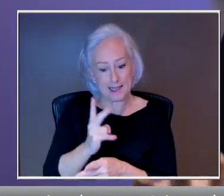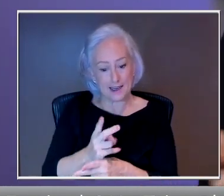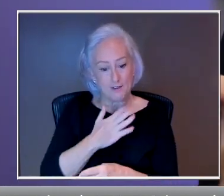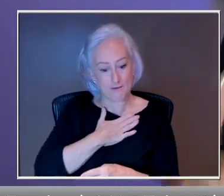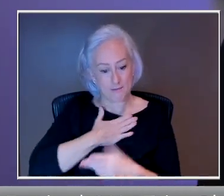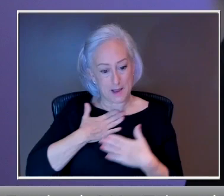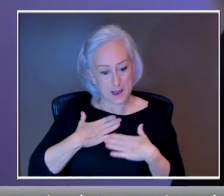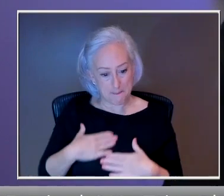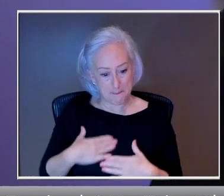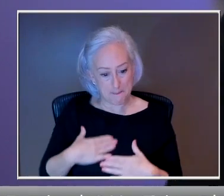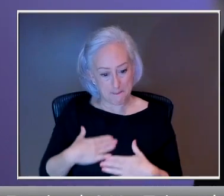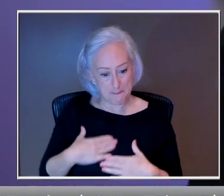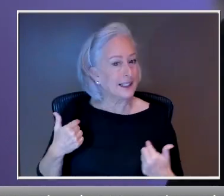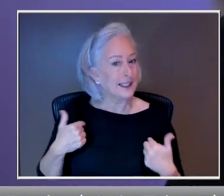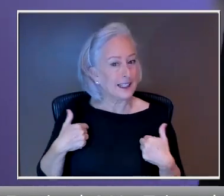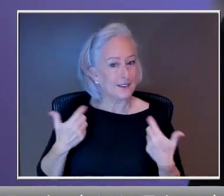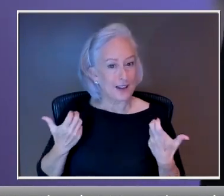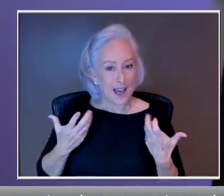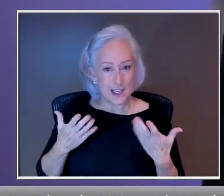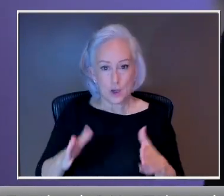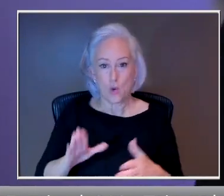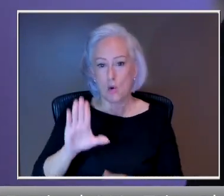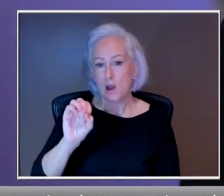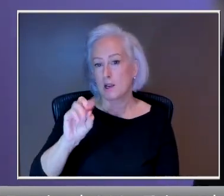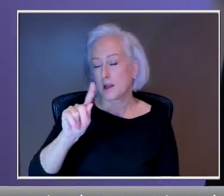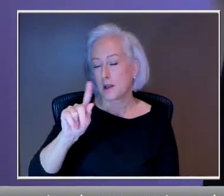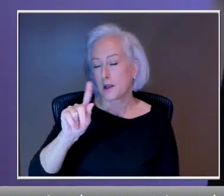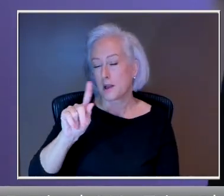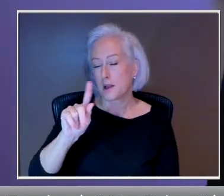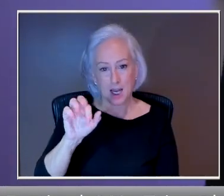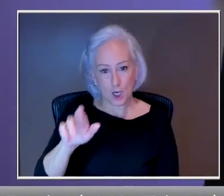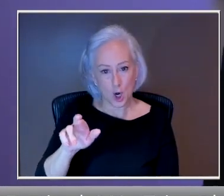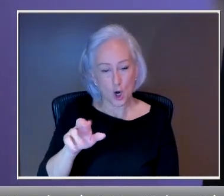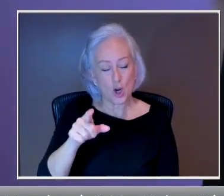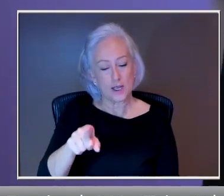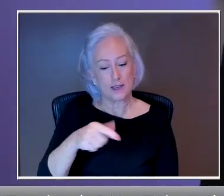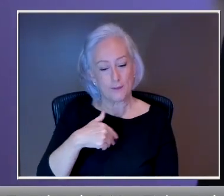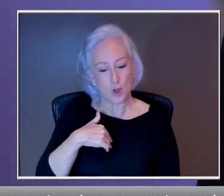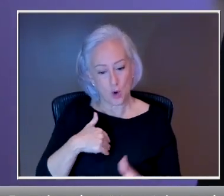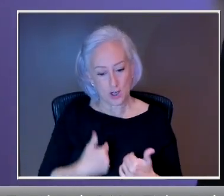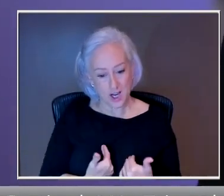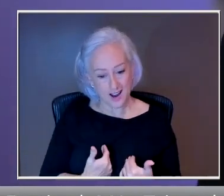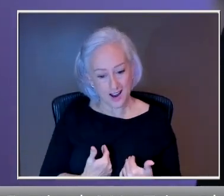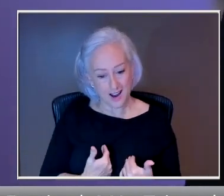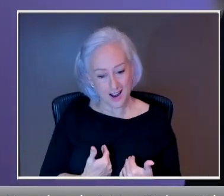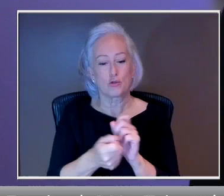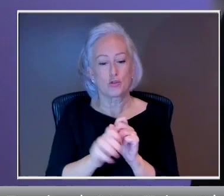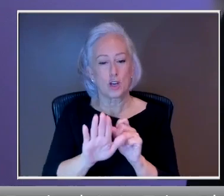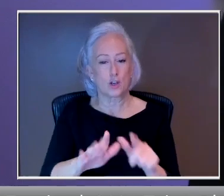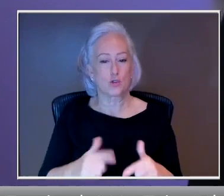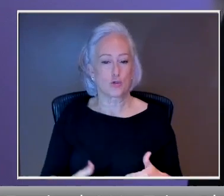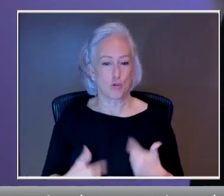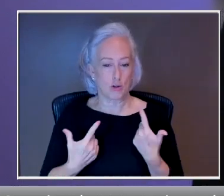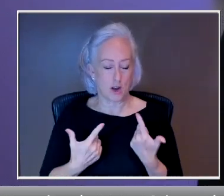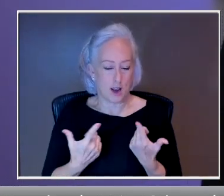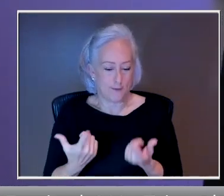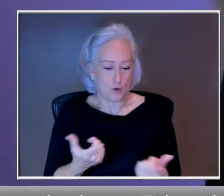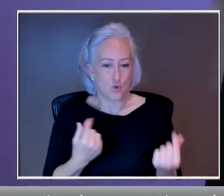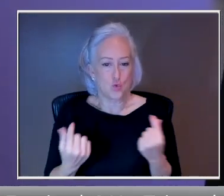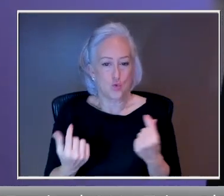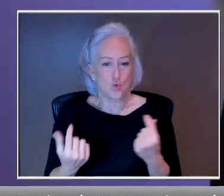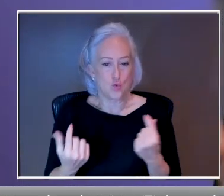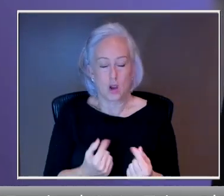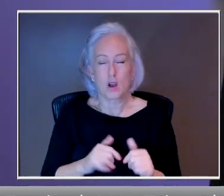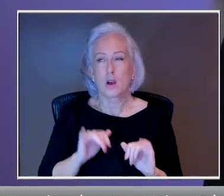don't want to go on a beta blocker, if you're already tired, we need to make these life changes. And it was a real big eye-opener. But the fact that he